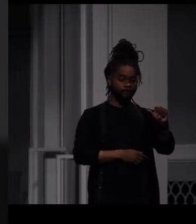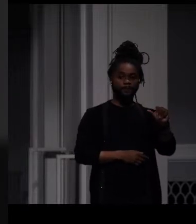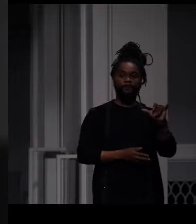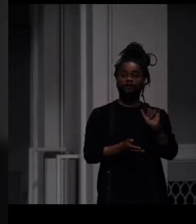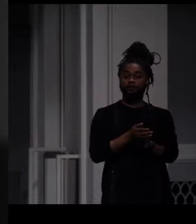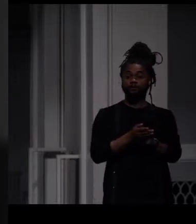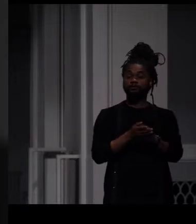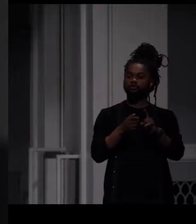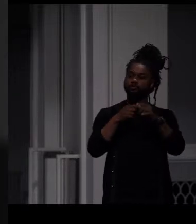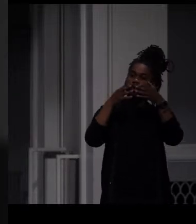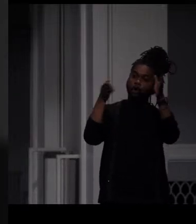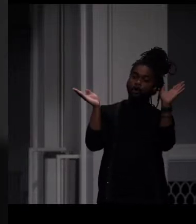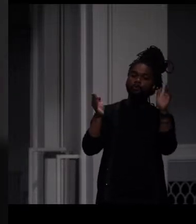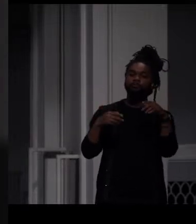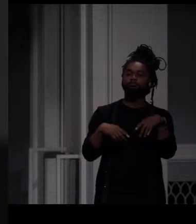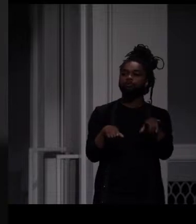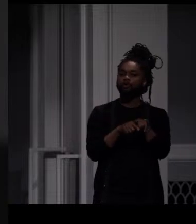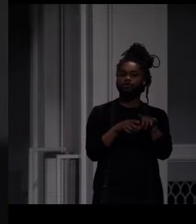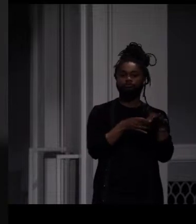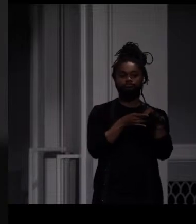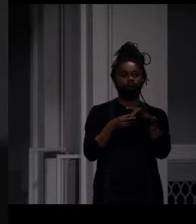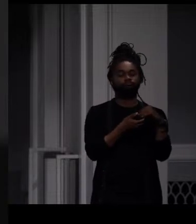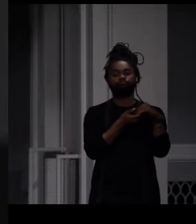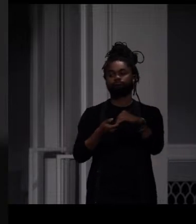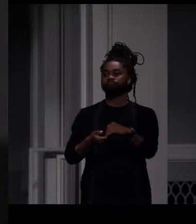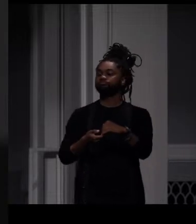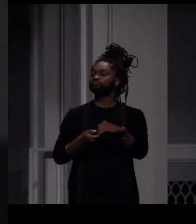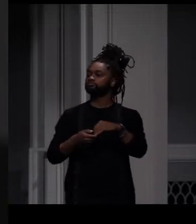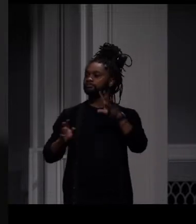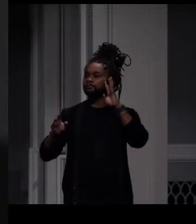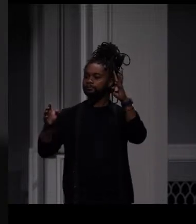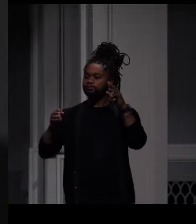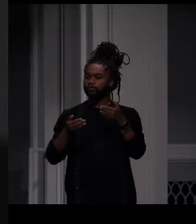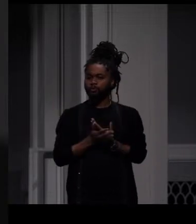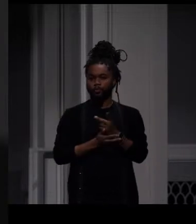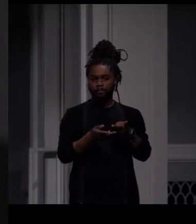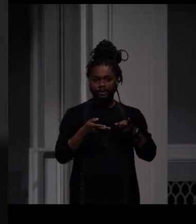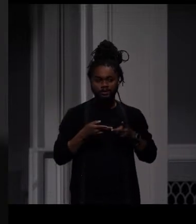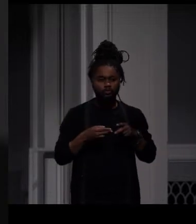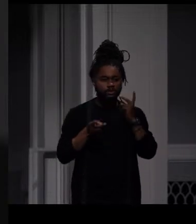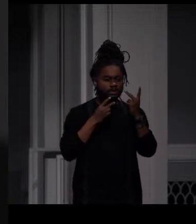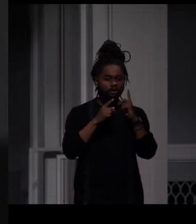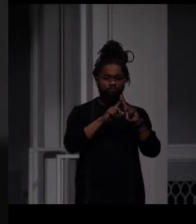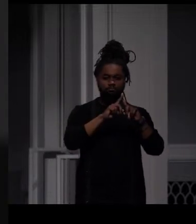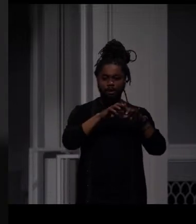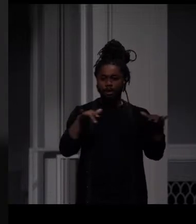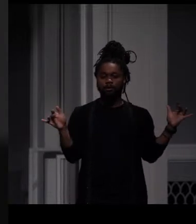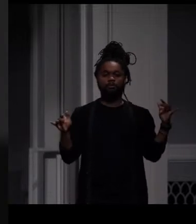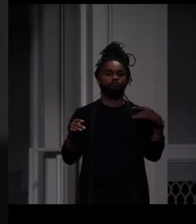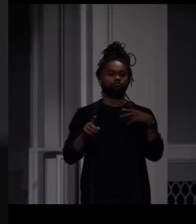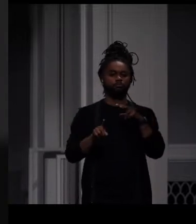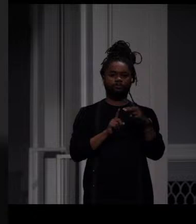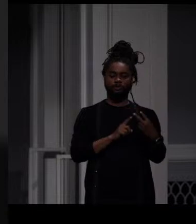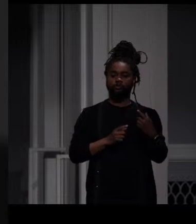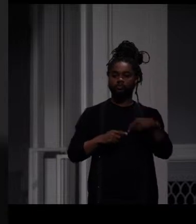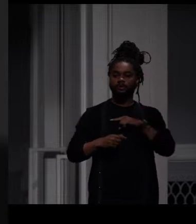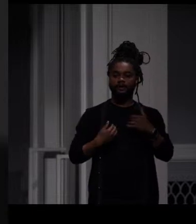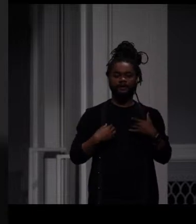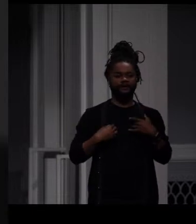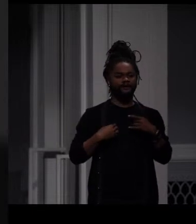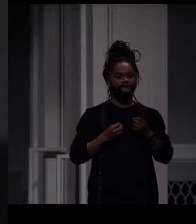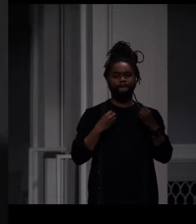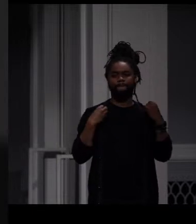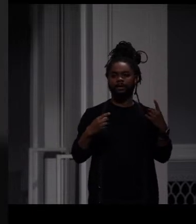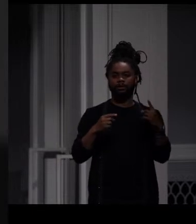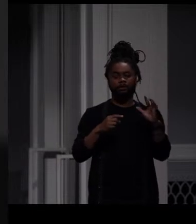to open minds and bridge divides by creating places to explore different perspectives. We host hundreds of events all around